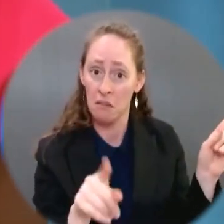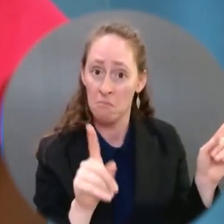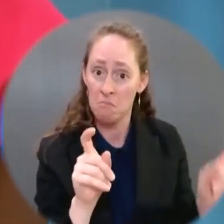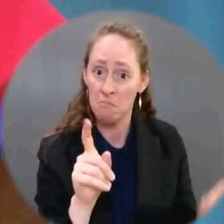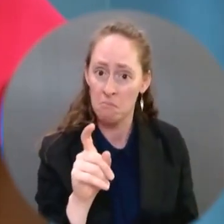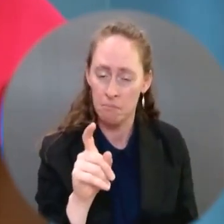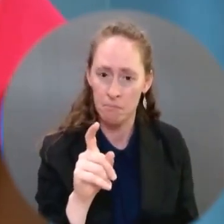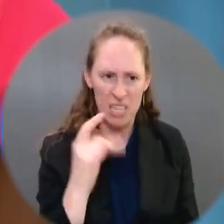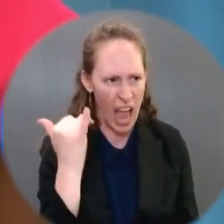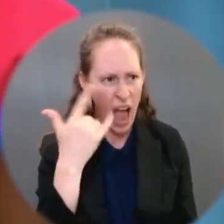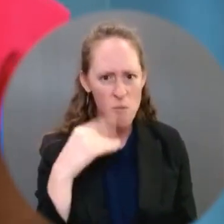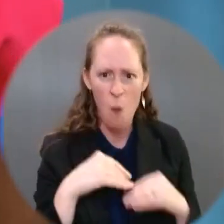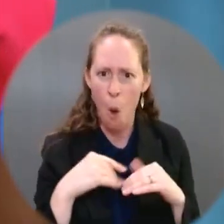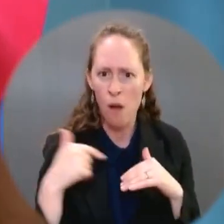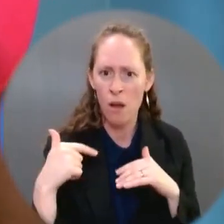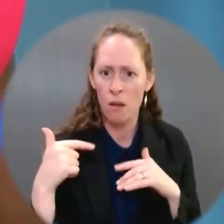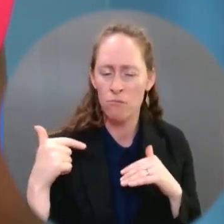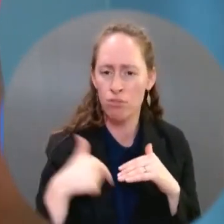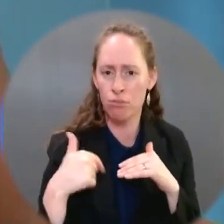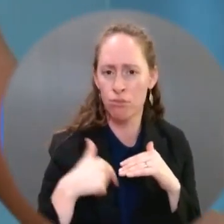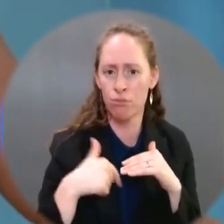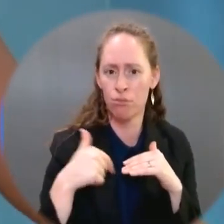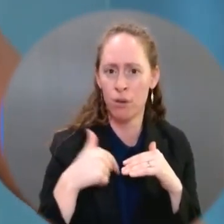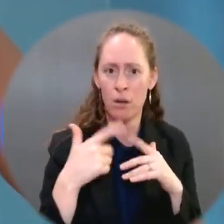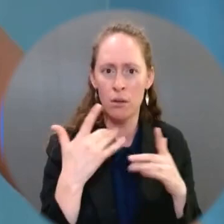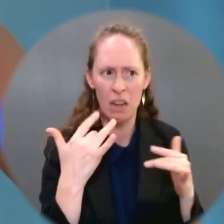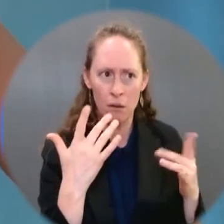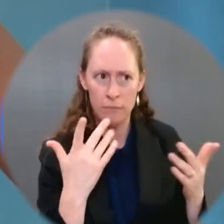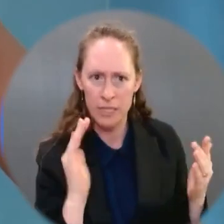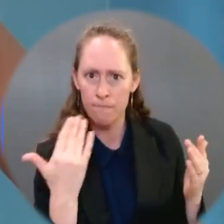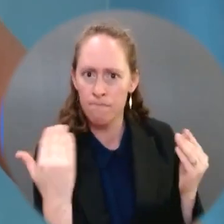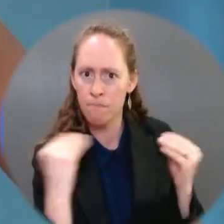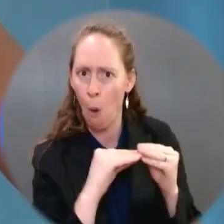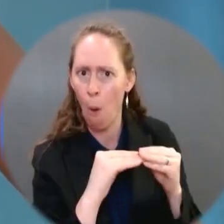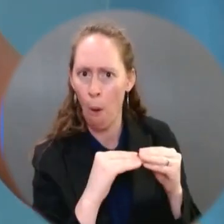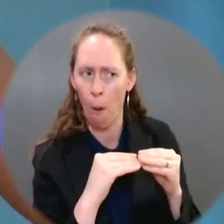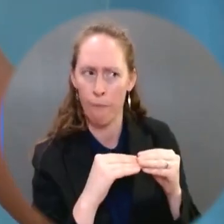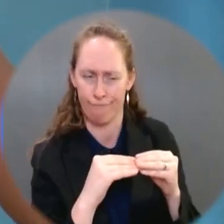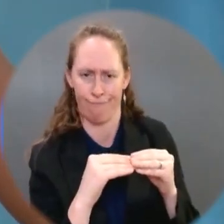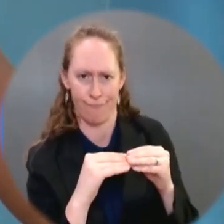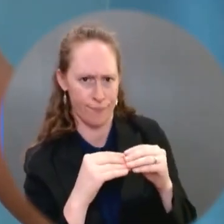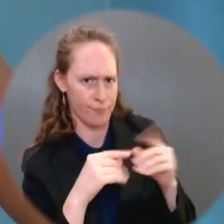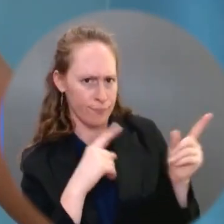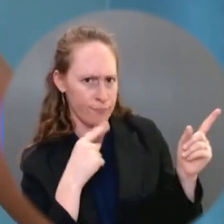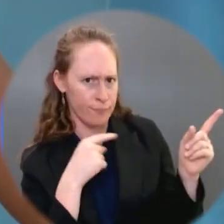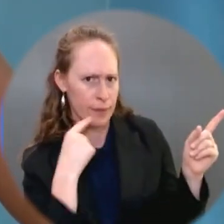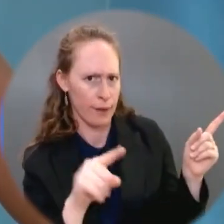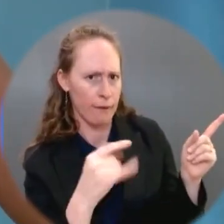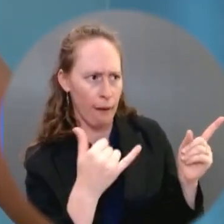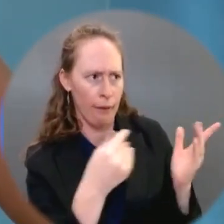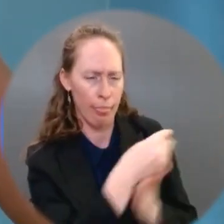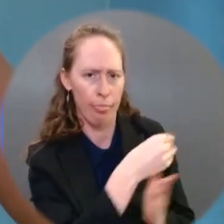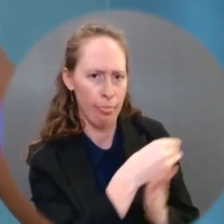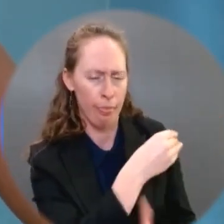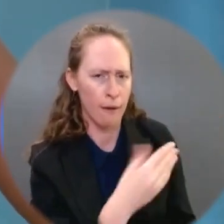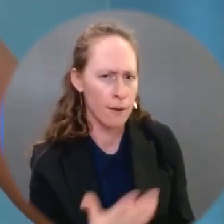for you on that. As you know, at the G7, one of the conversations that came up when the president was there recently